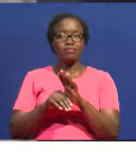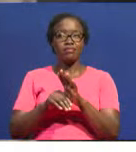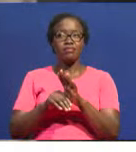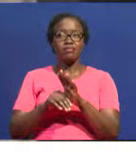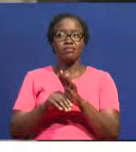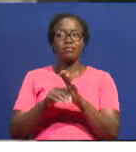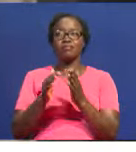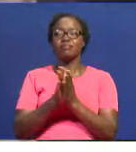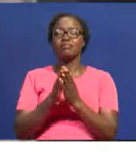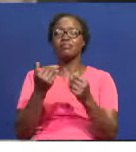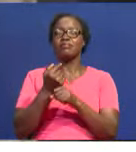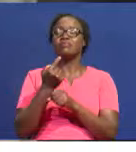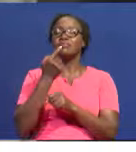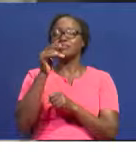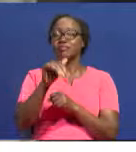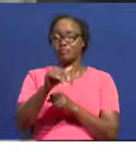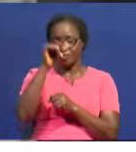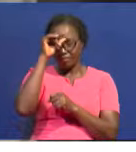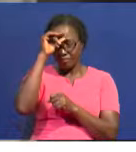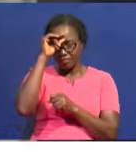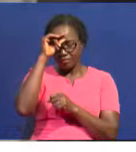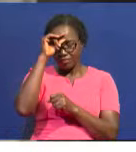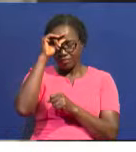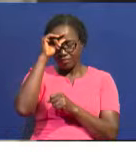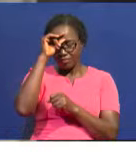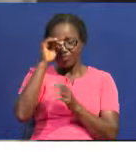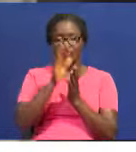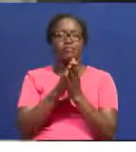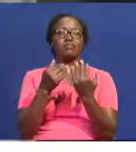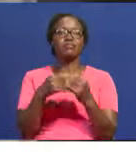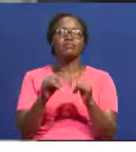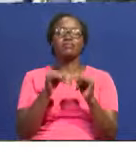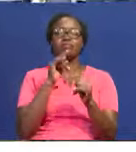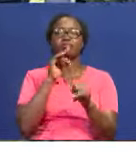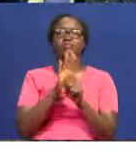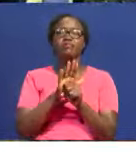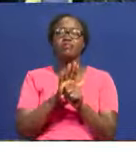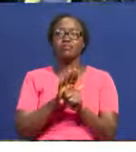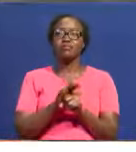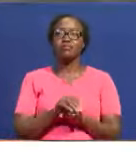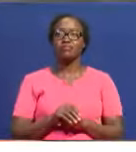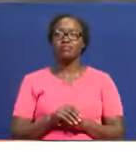maneno ya kuhakikisha serikali imetimiza ahadi zake.